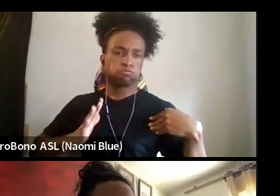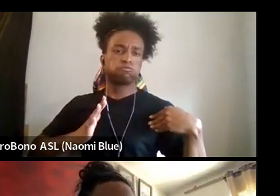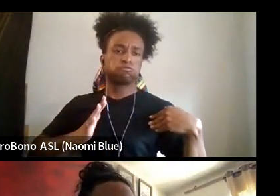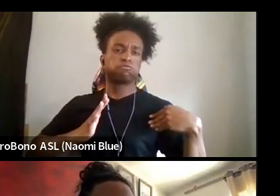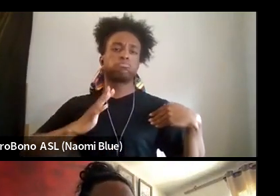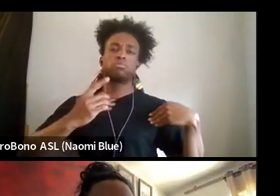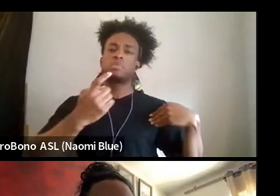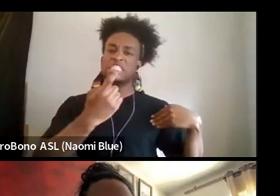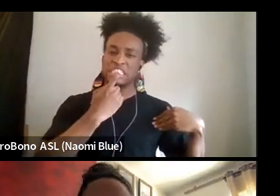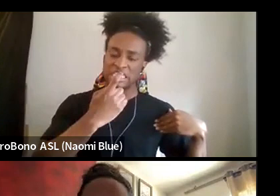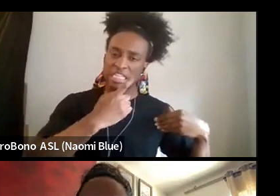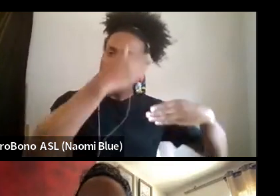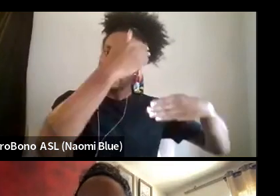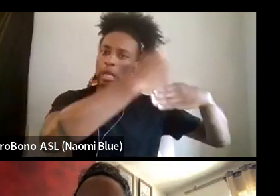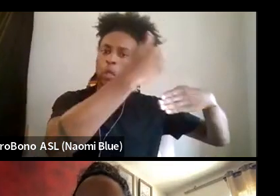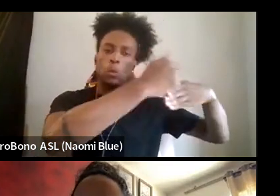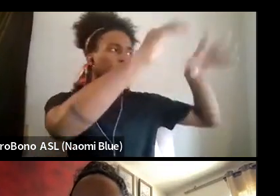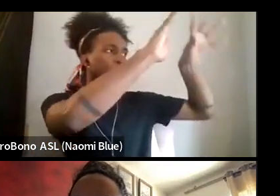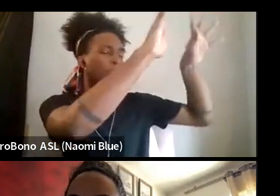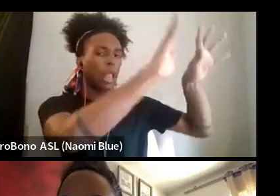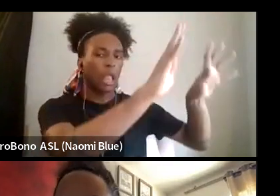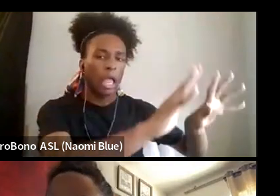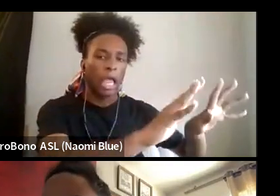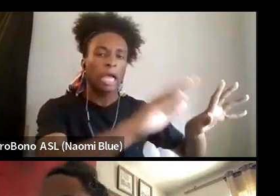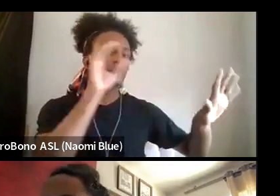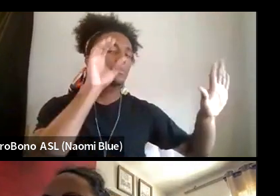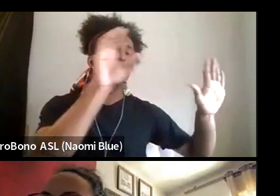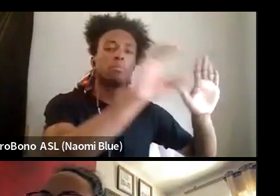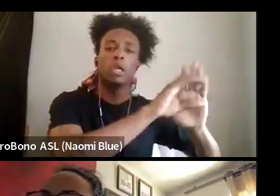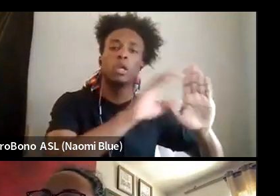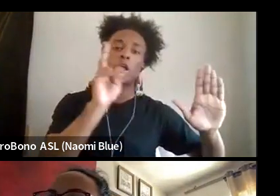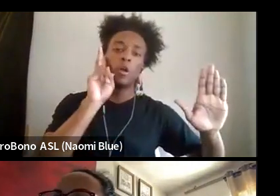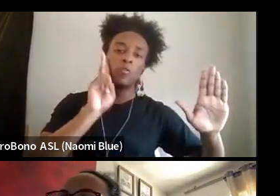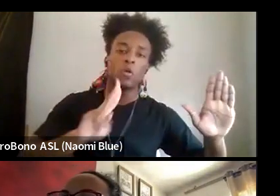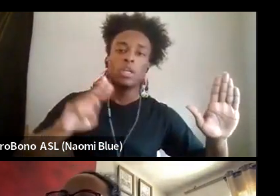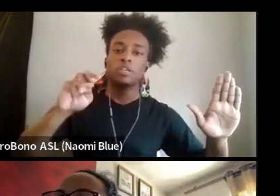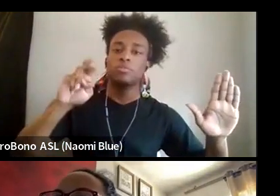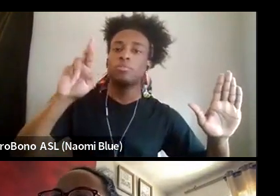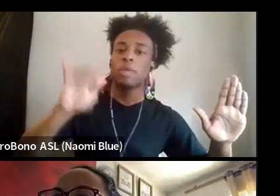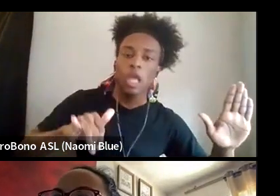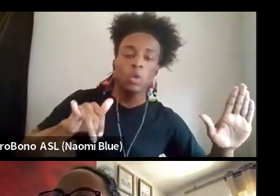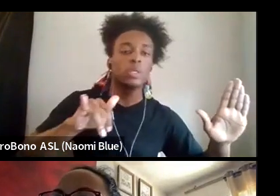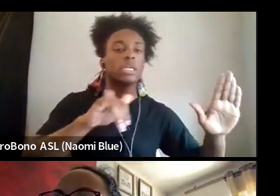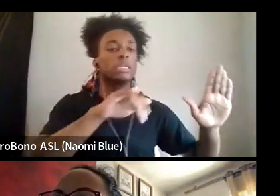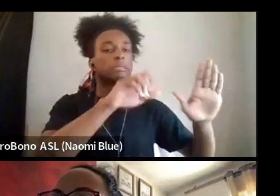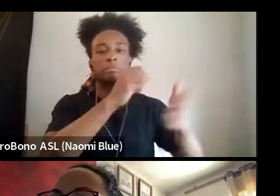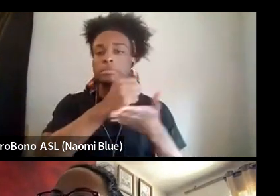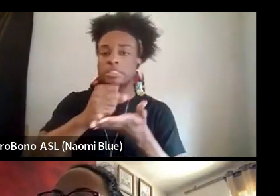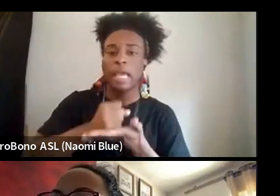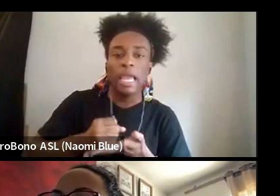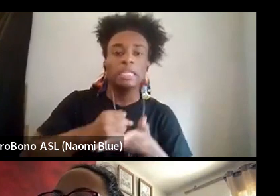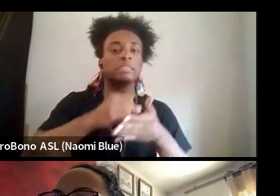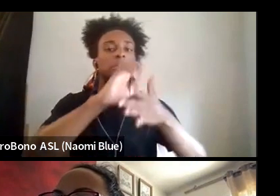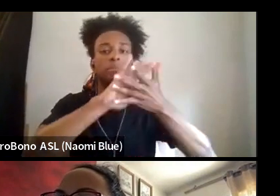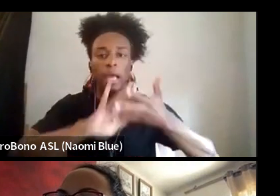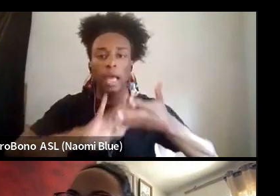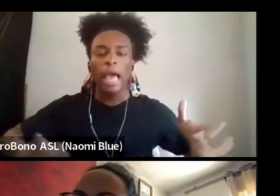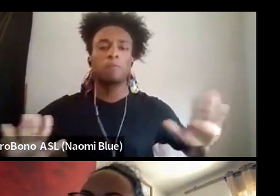that include depictions of the Virgin Mary, saints, etc., cathedral ceilings, very ostentatious.